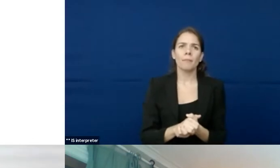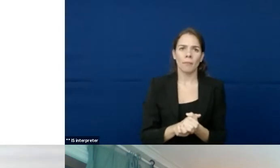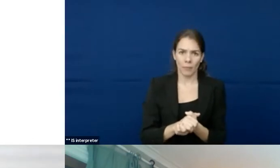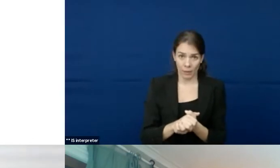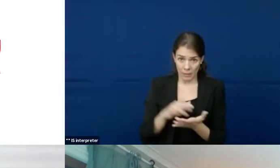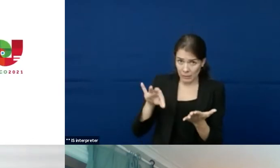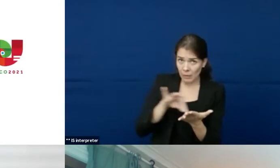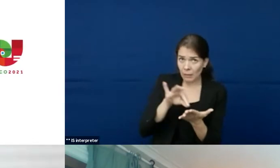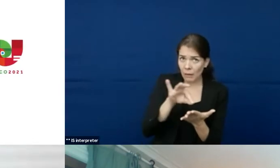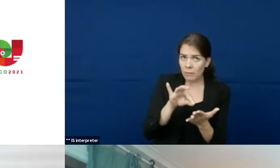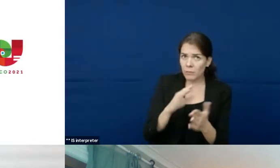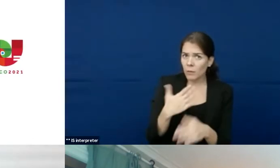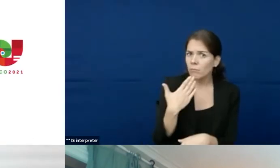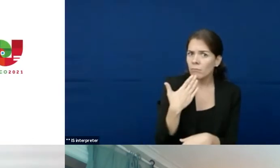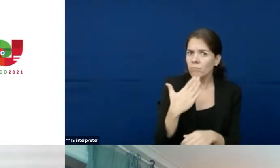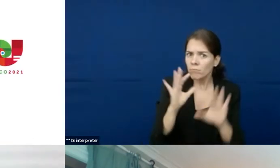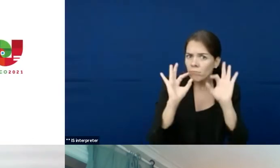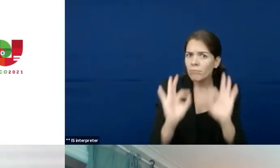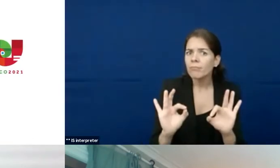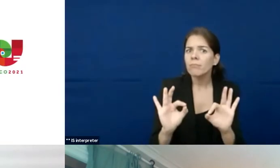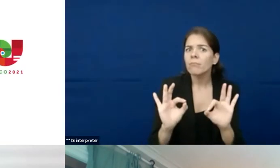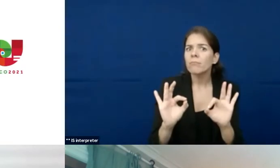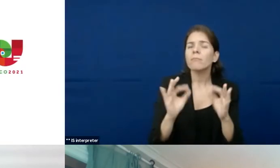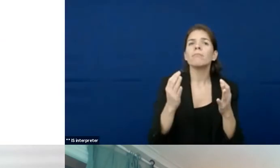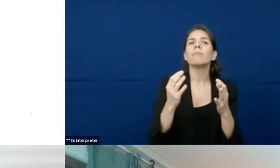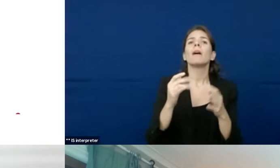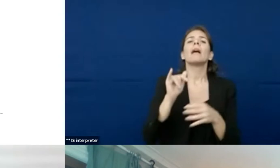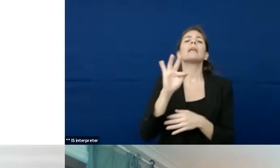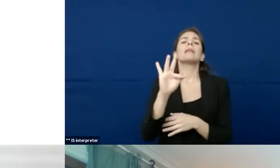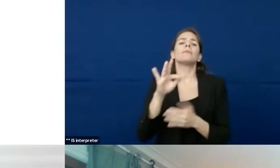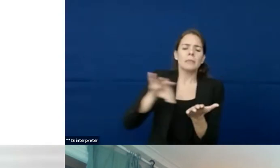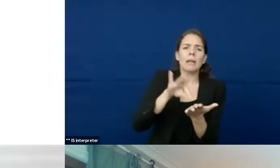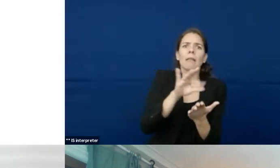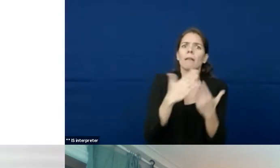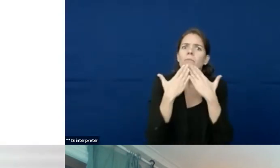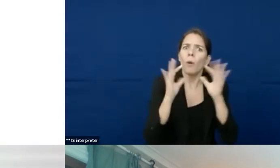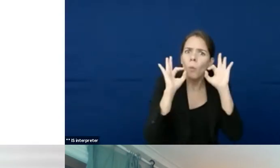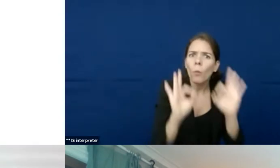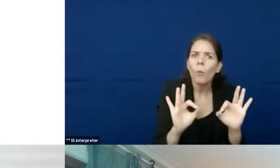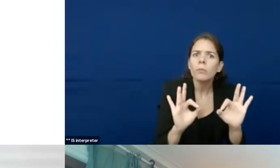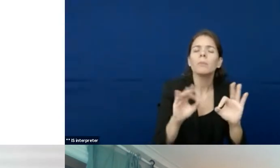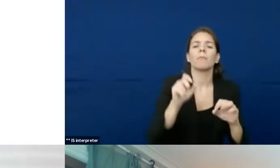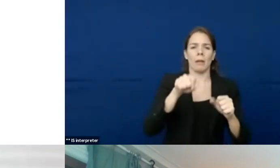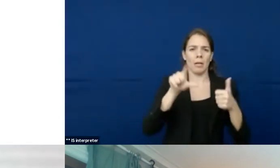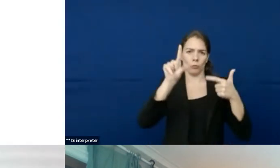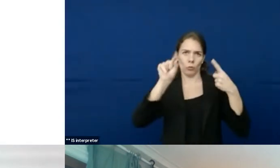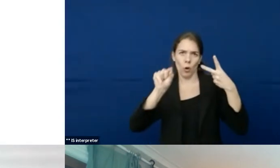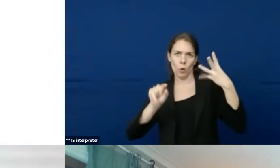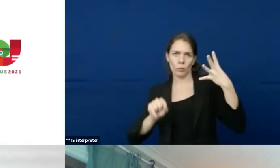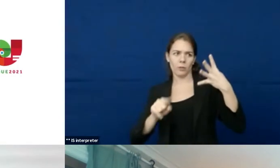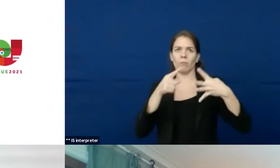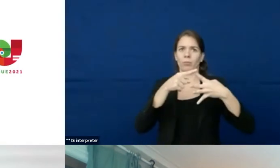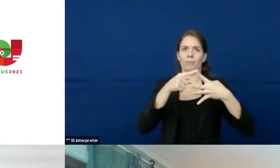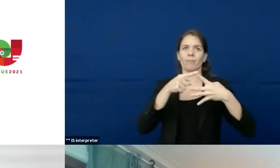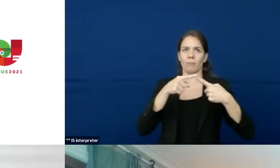in implementing combined strategies. D, prioritize interventions aimed at perpetrators of violence. E,